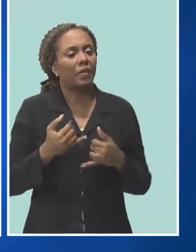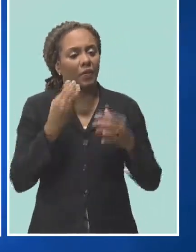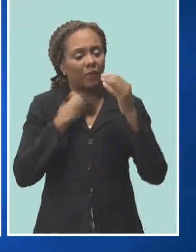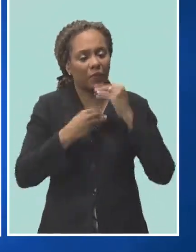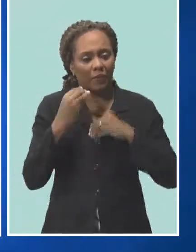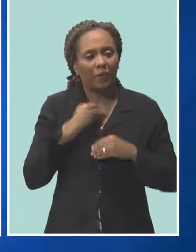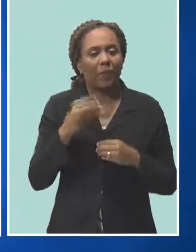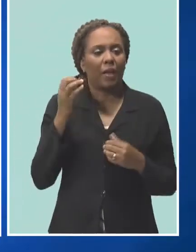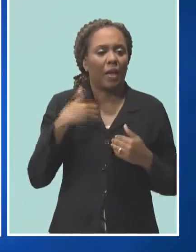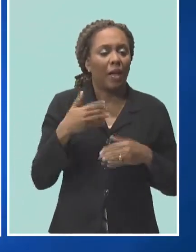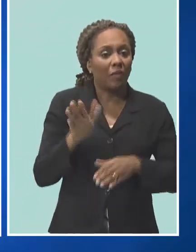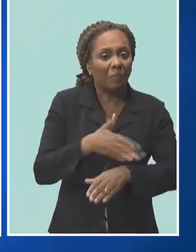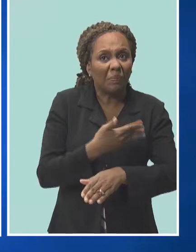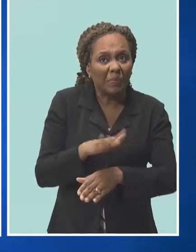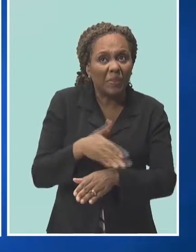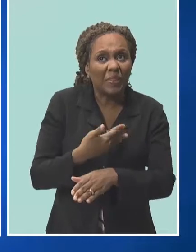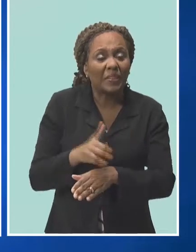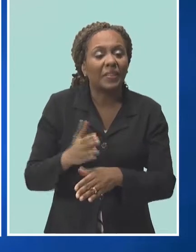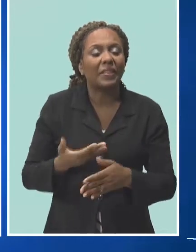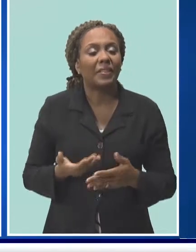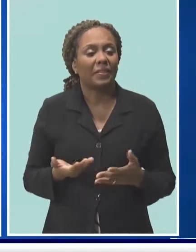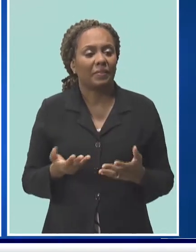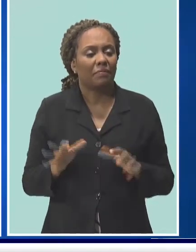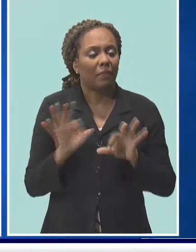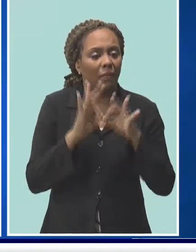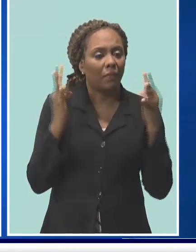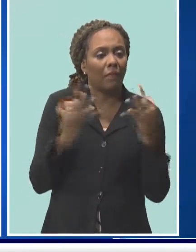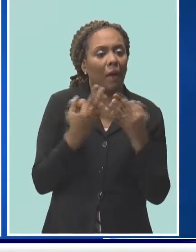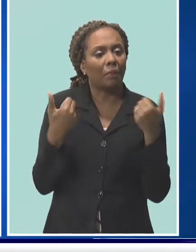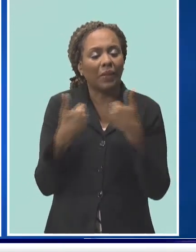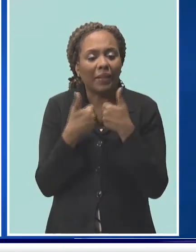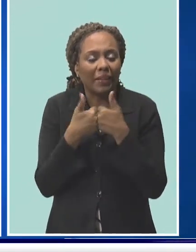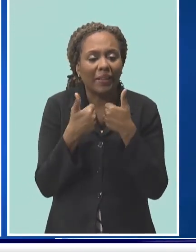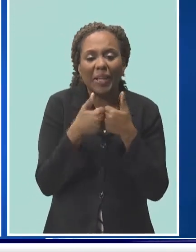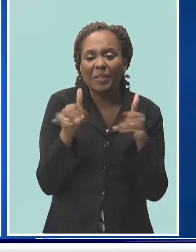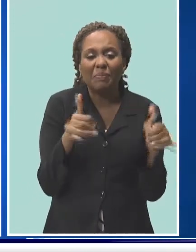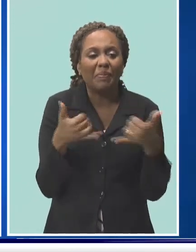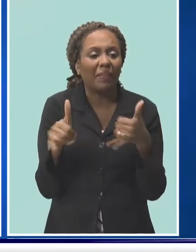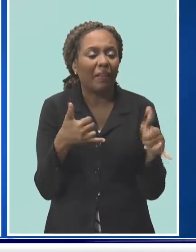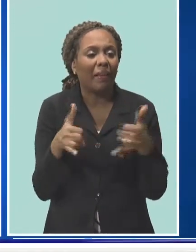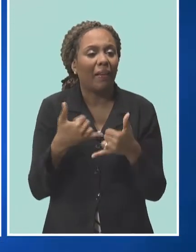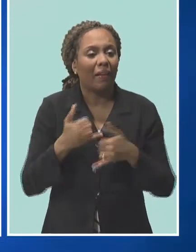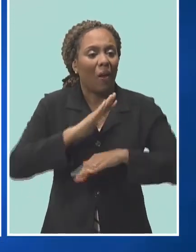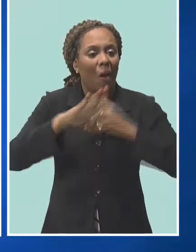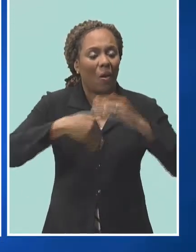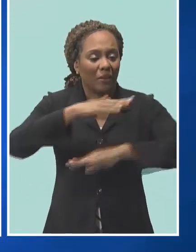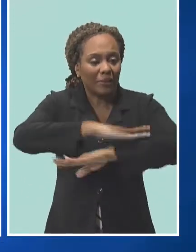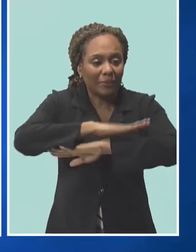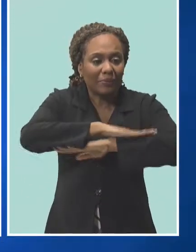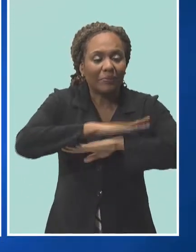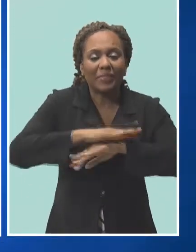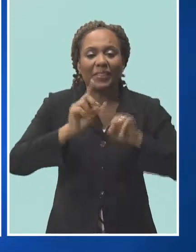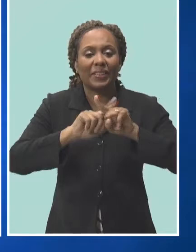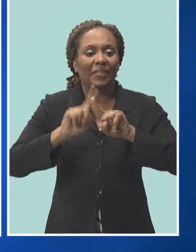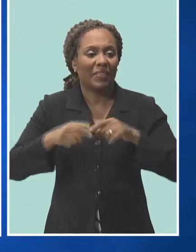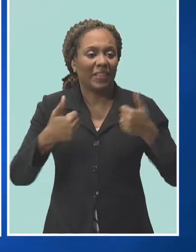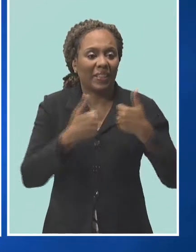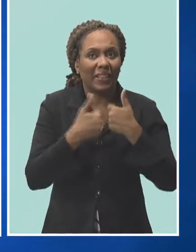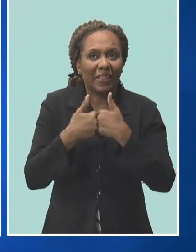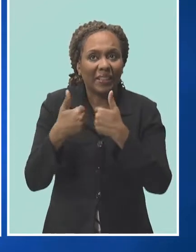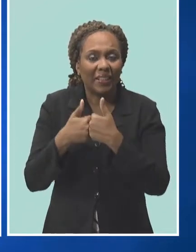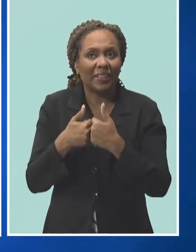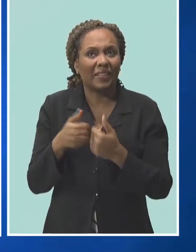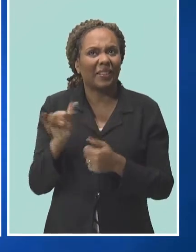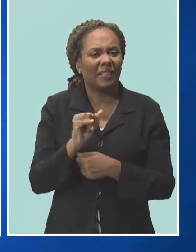live music and we're doing family games. So every table, we're doing different types of games,